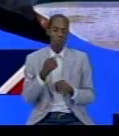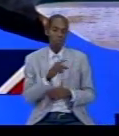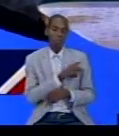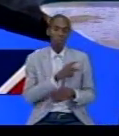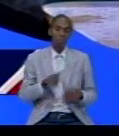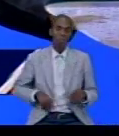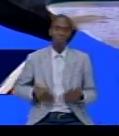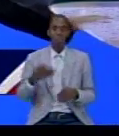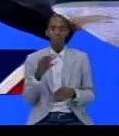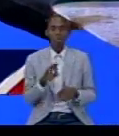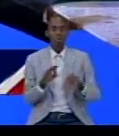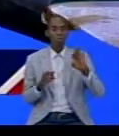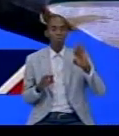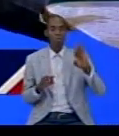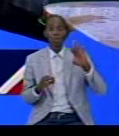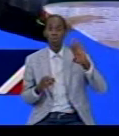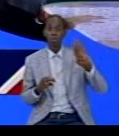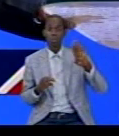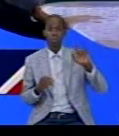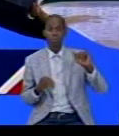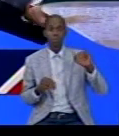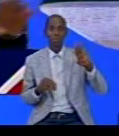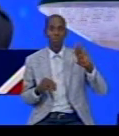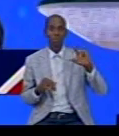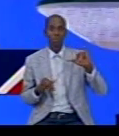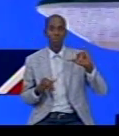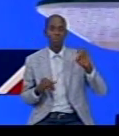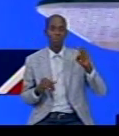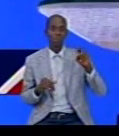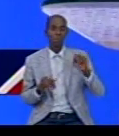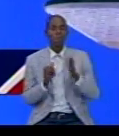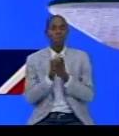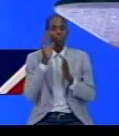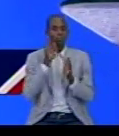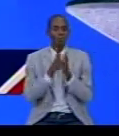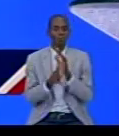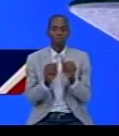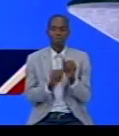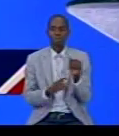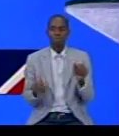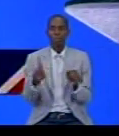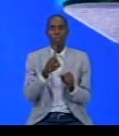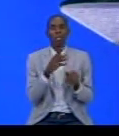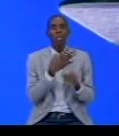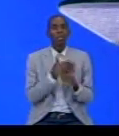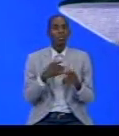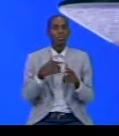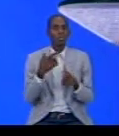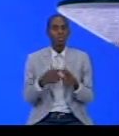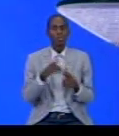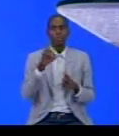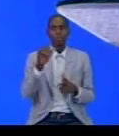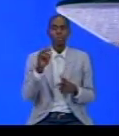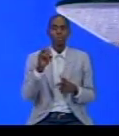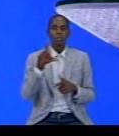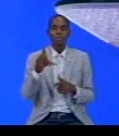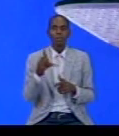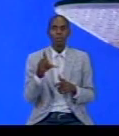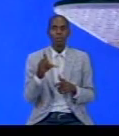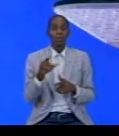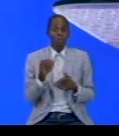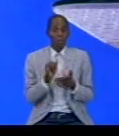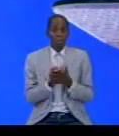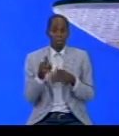of Babylon that they will slay everyone. And then Daniel, look at Daniel. That will make